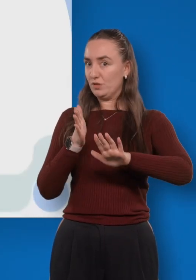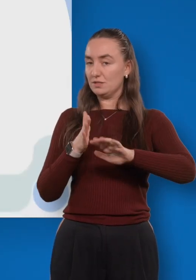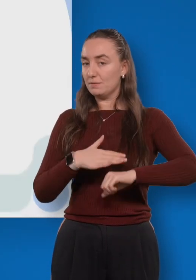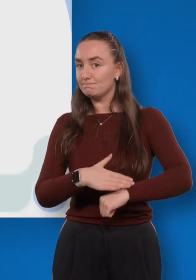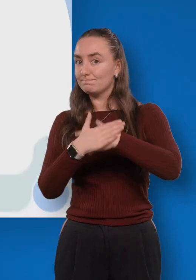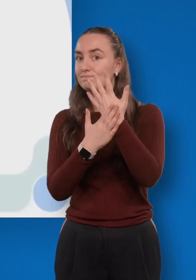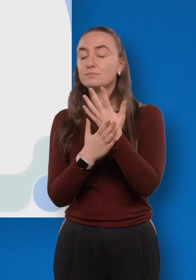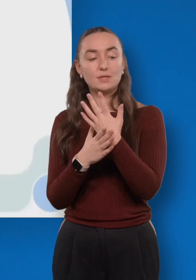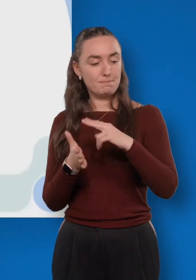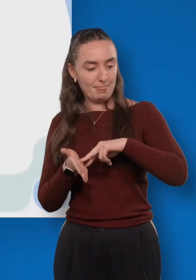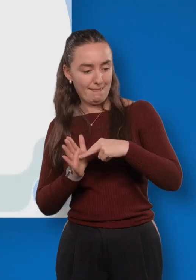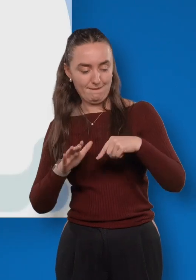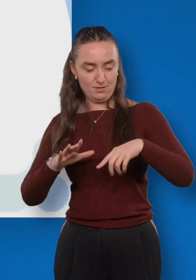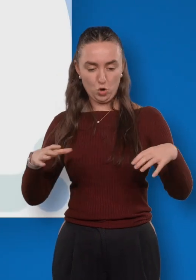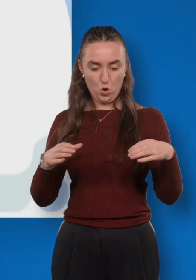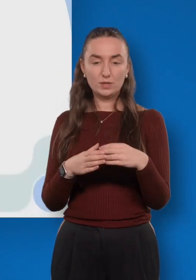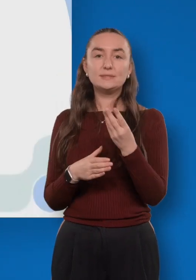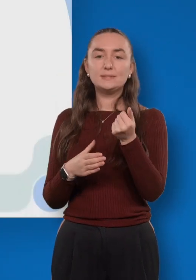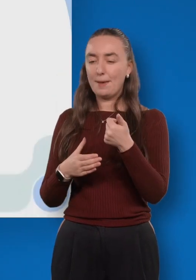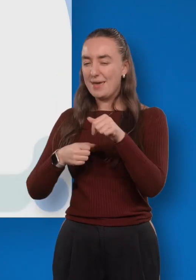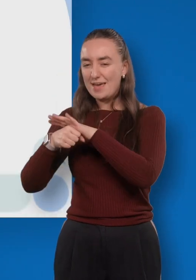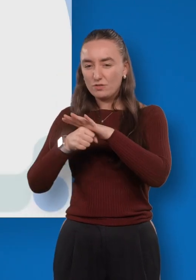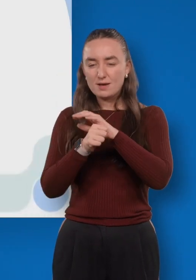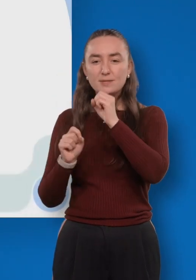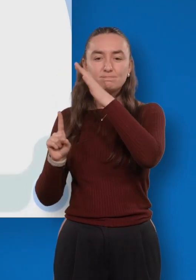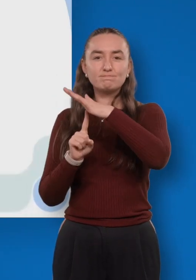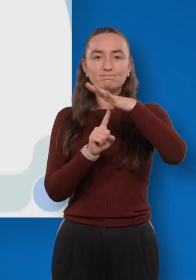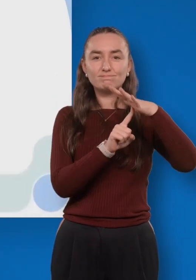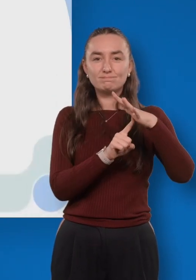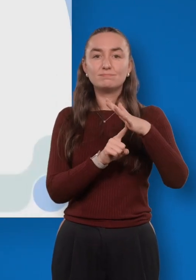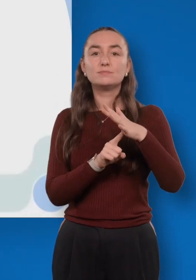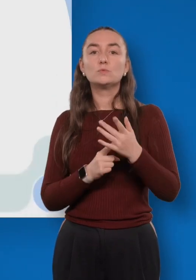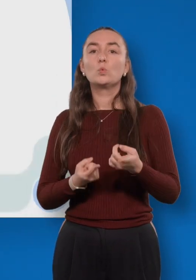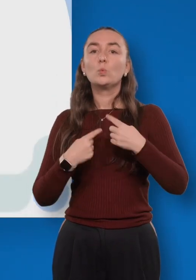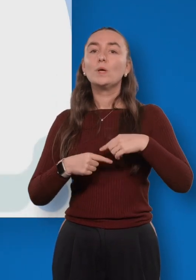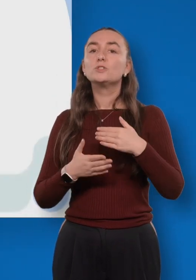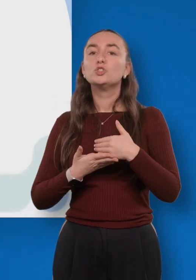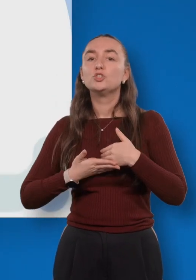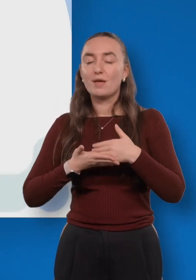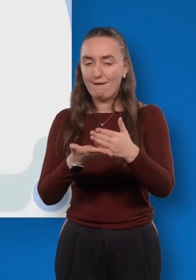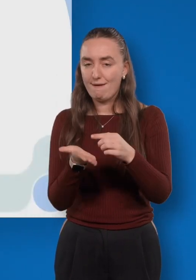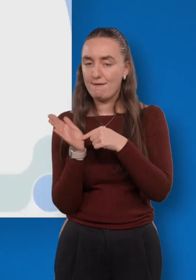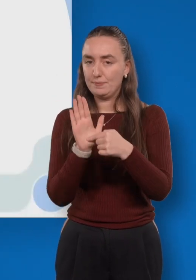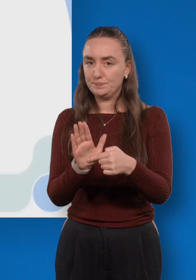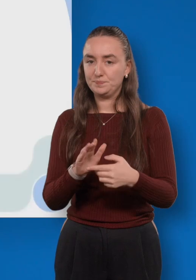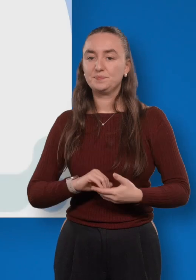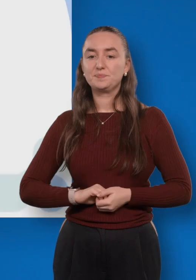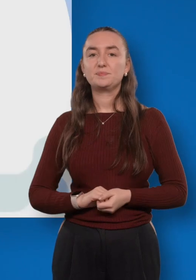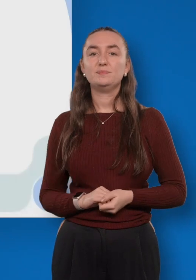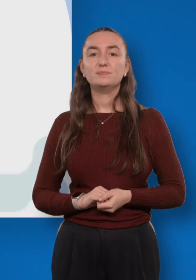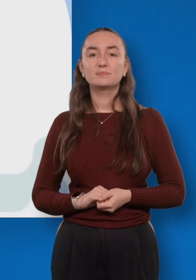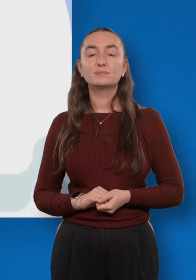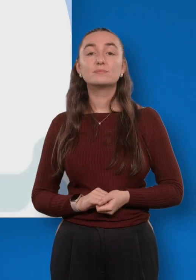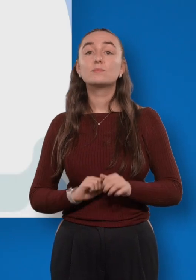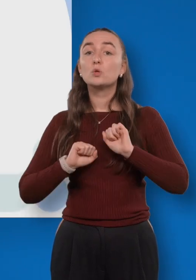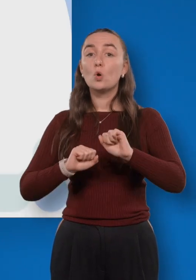go through some key areas, if you like, that we'd like to share with you from our learning. So if you're thinking about an EDI plan,